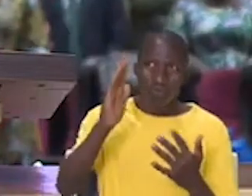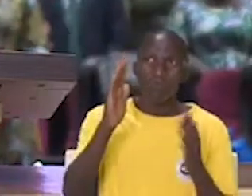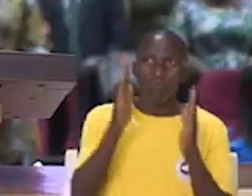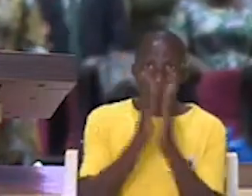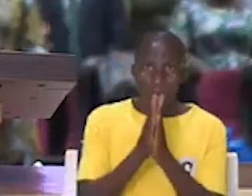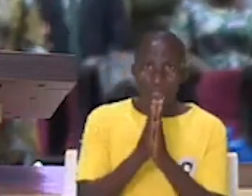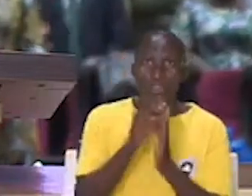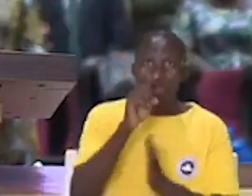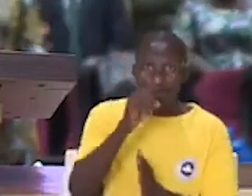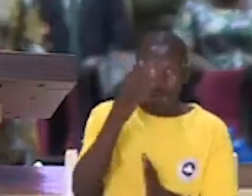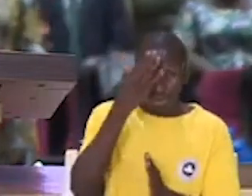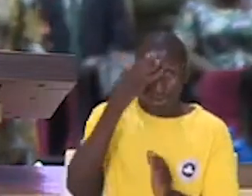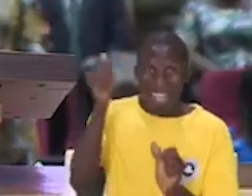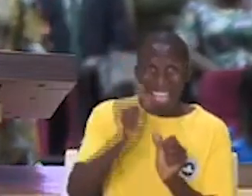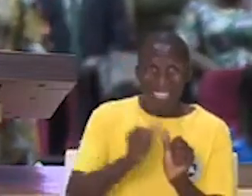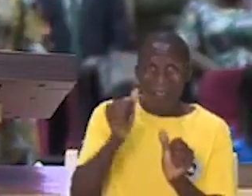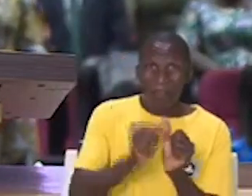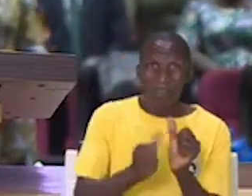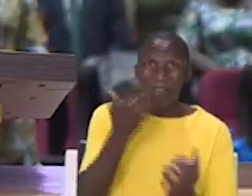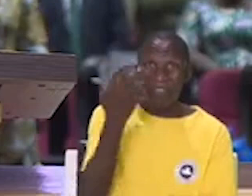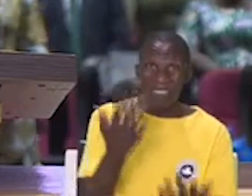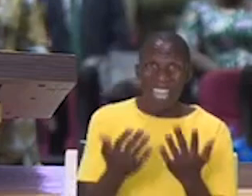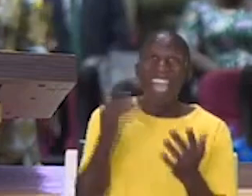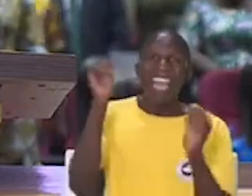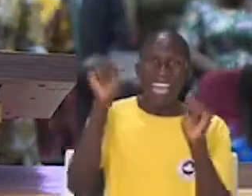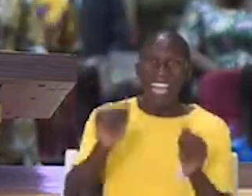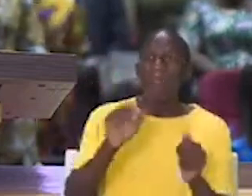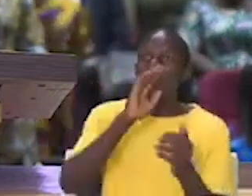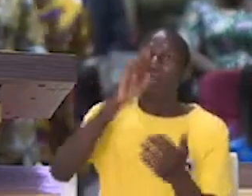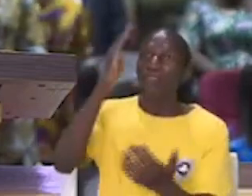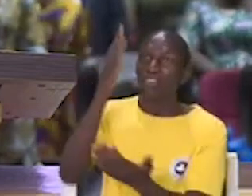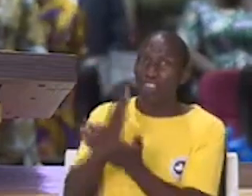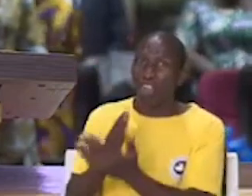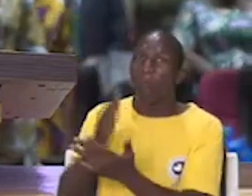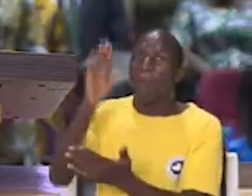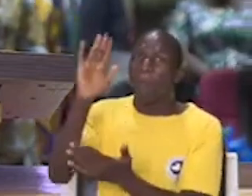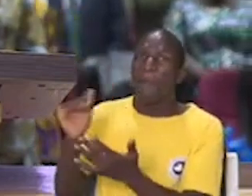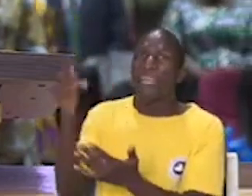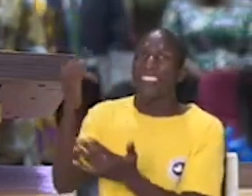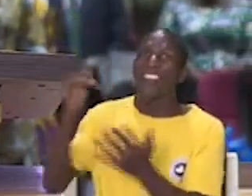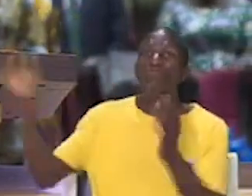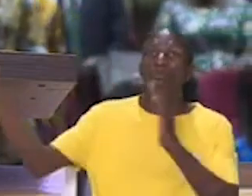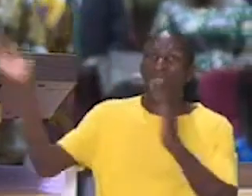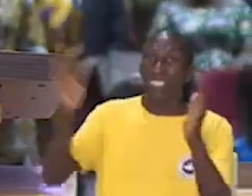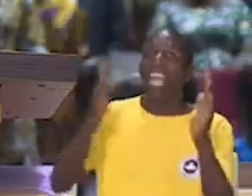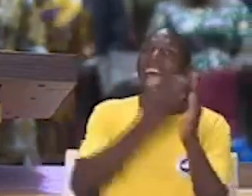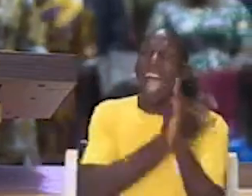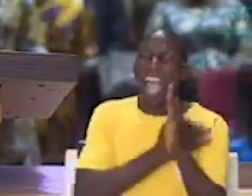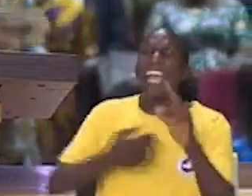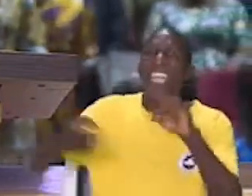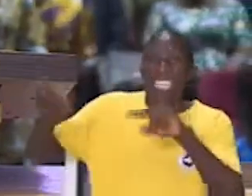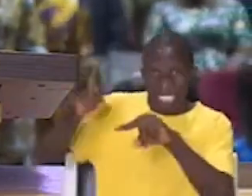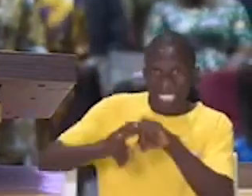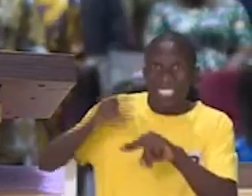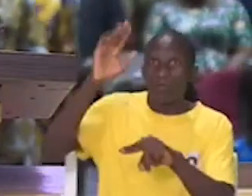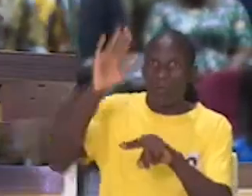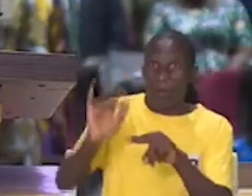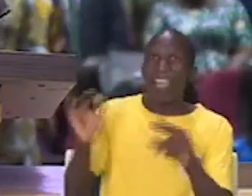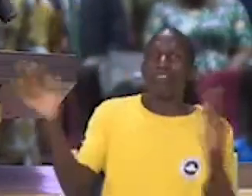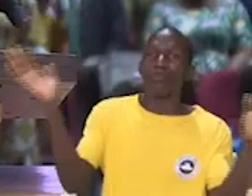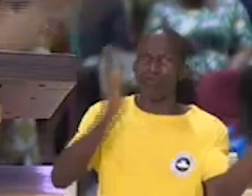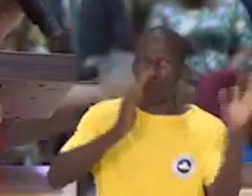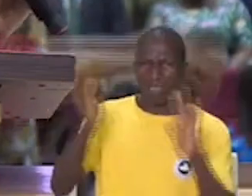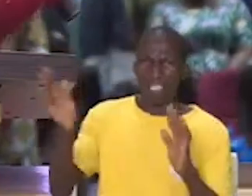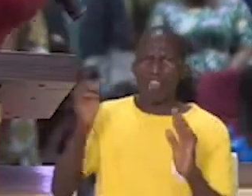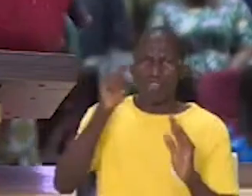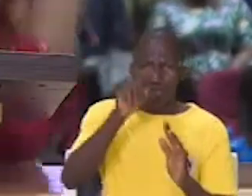fire can be quenched by the wind and it can be increased by the wind. You are going to pray. All